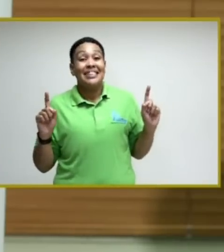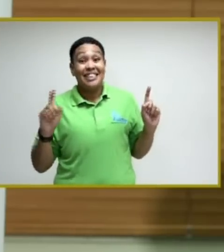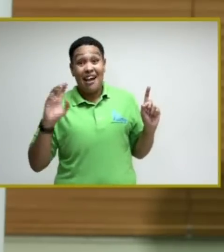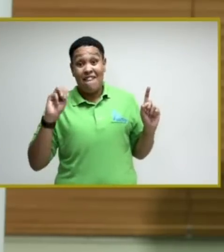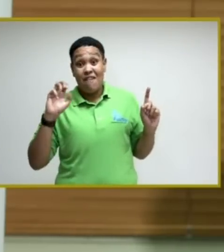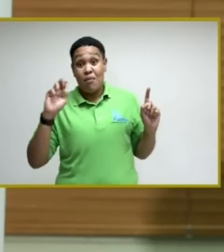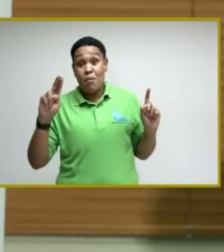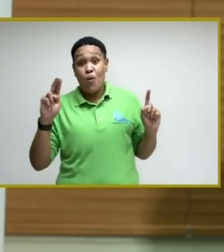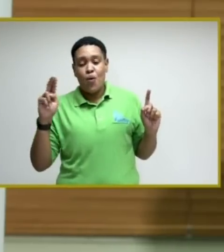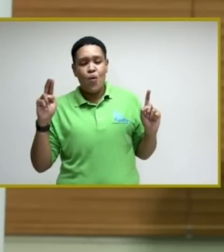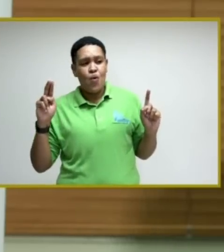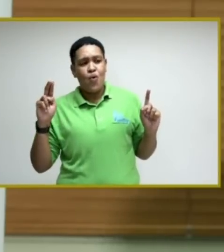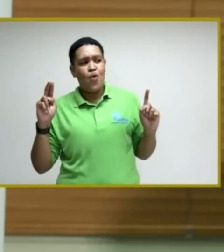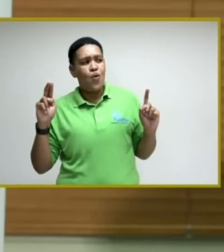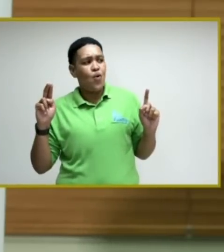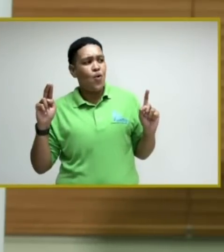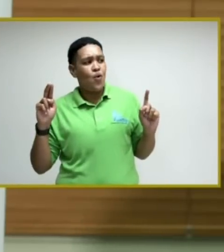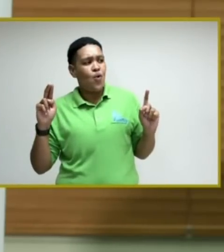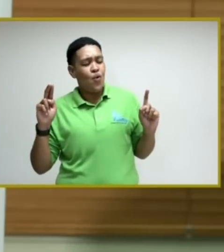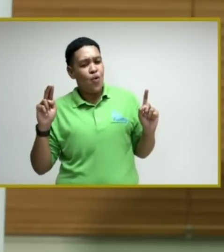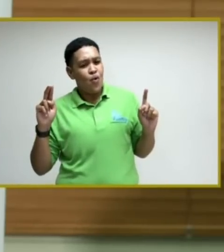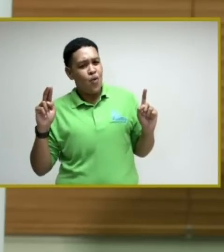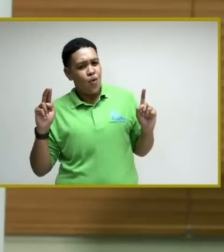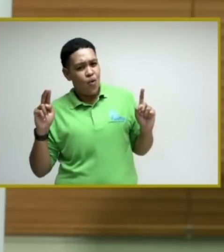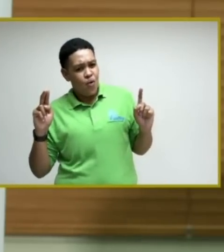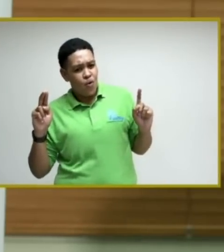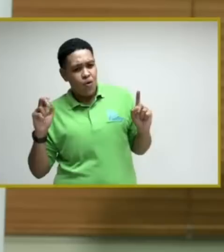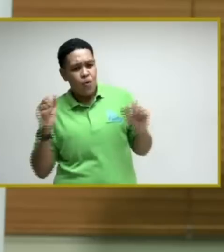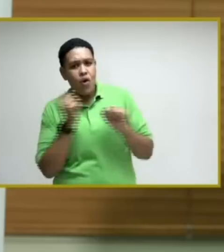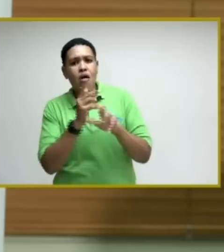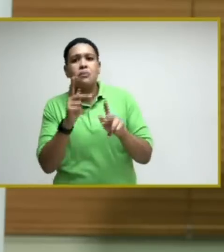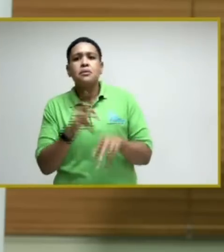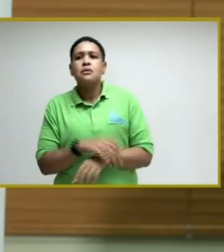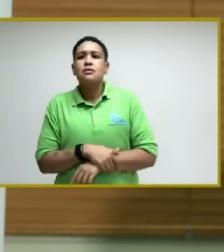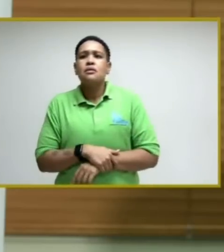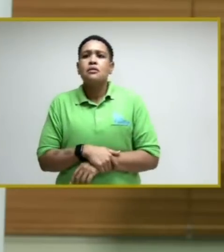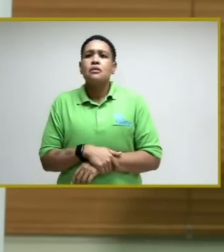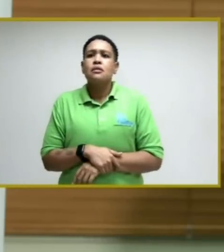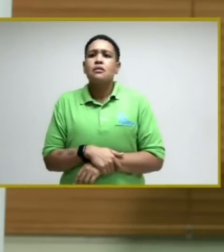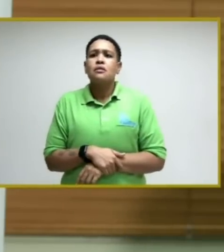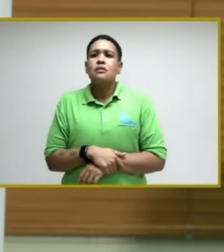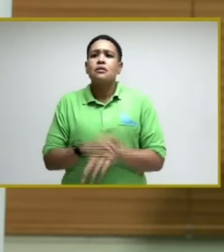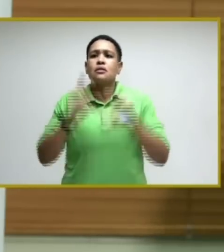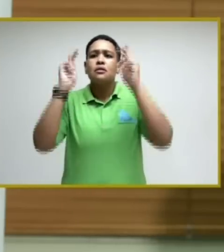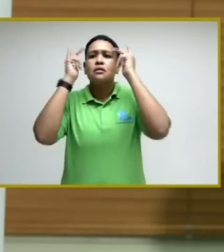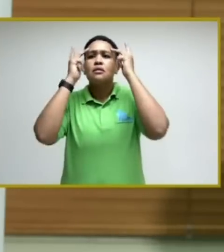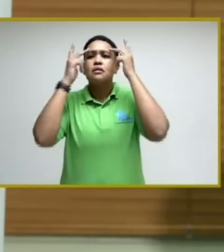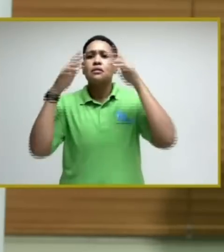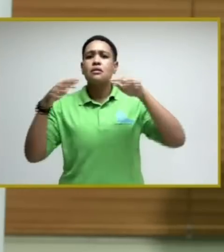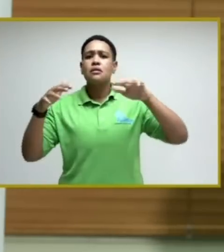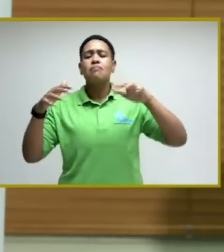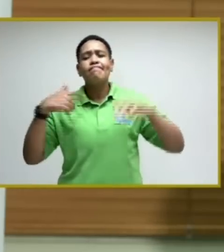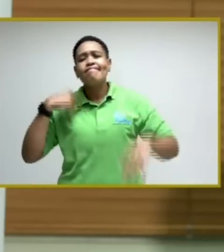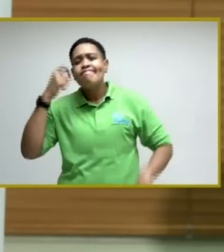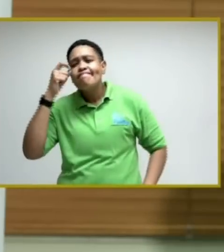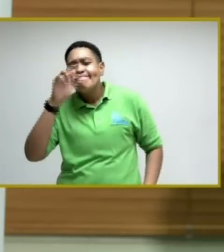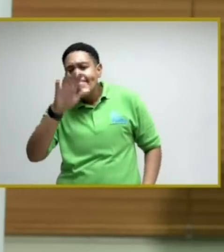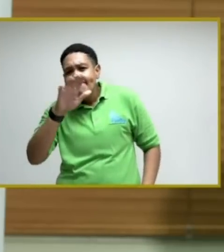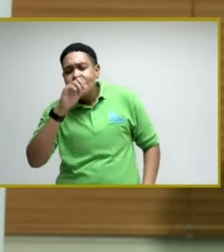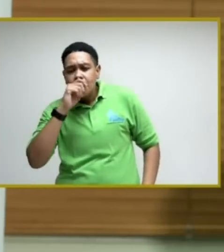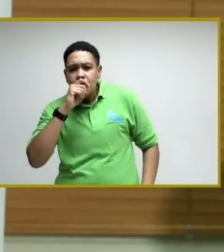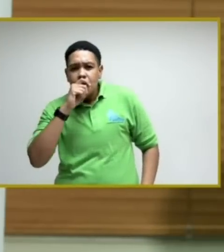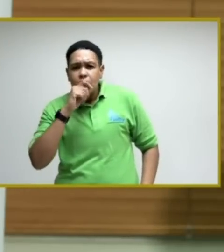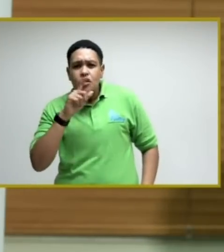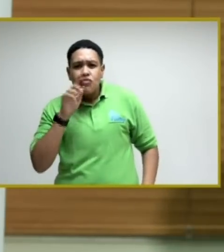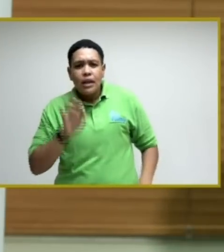particular, will create some anxieties, and I understand why, and some panic. I think it's important